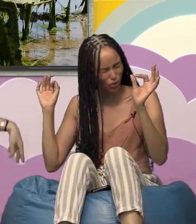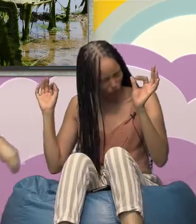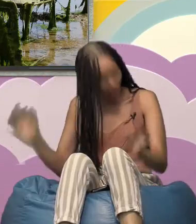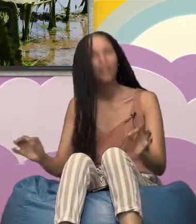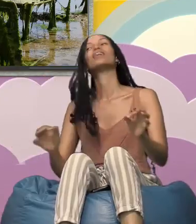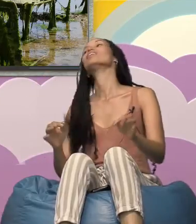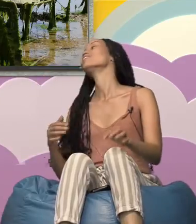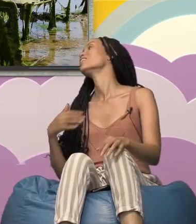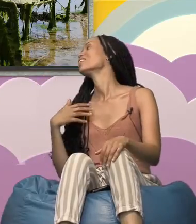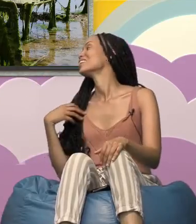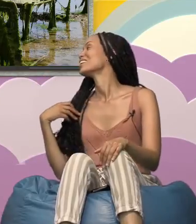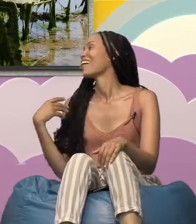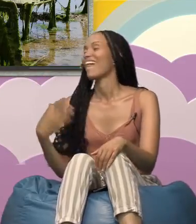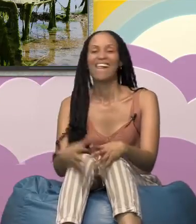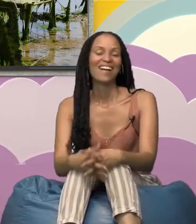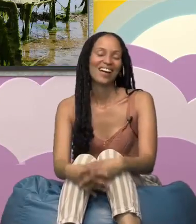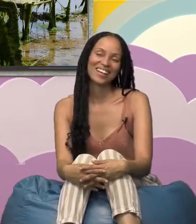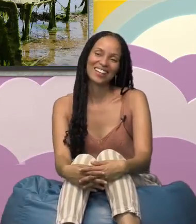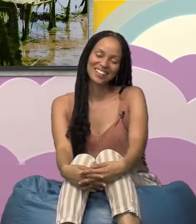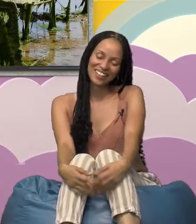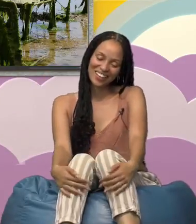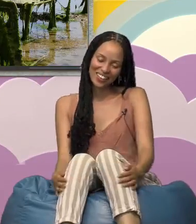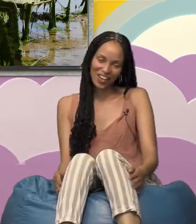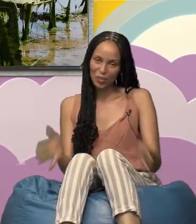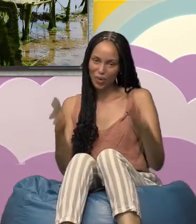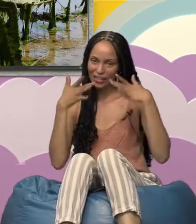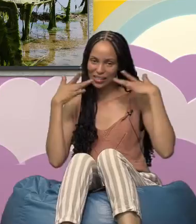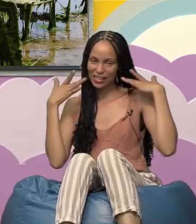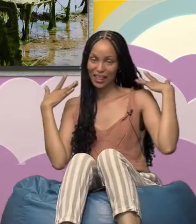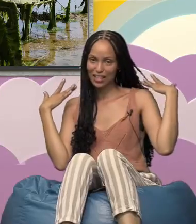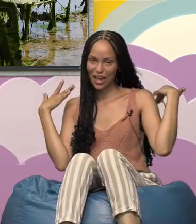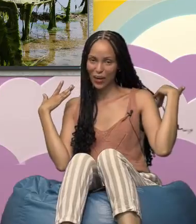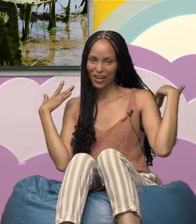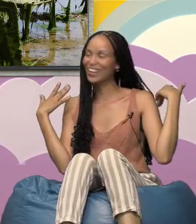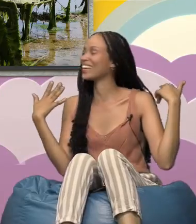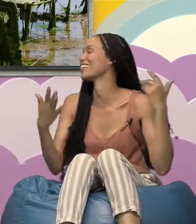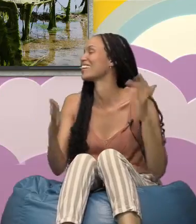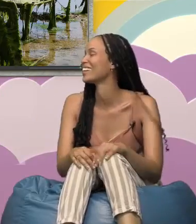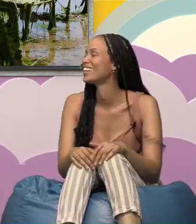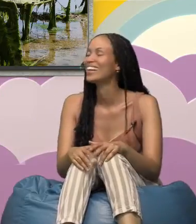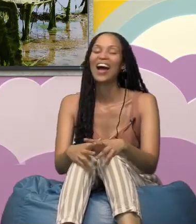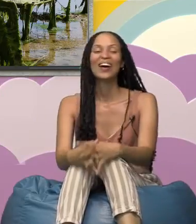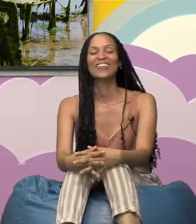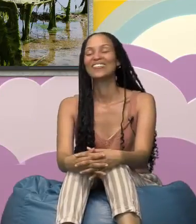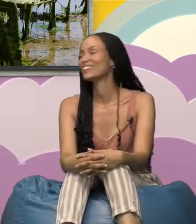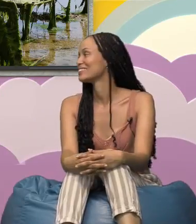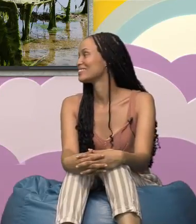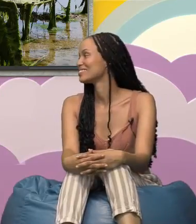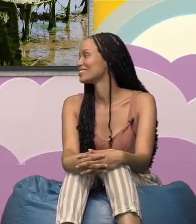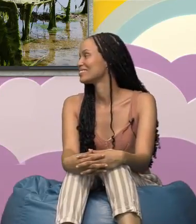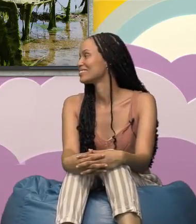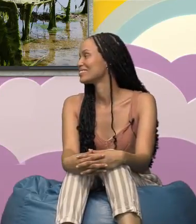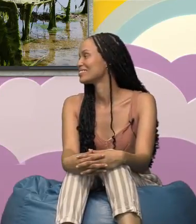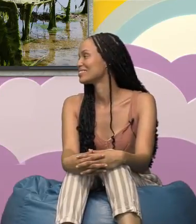too. Oh, that harmony, Monique, you're so good at this. You know, a lot of practice in the shower. You know what else